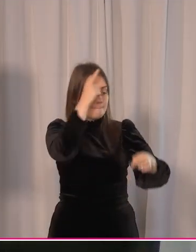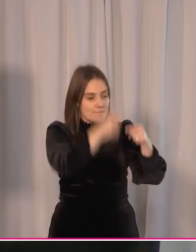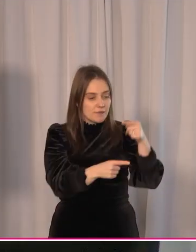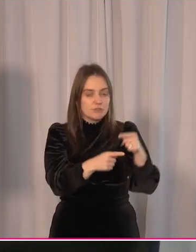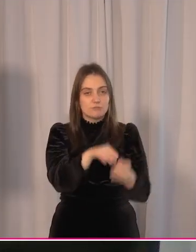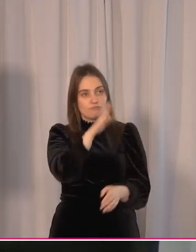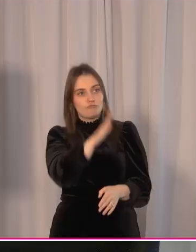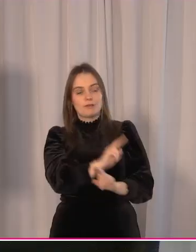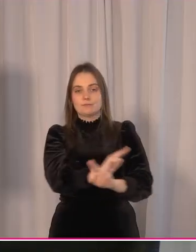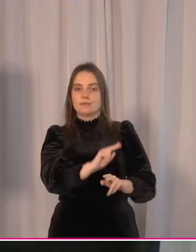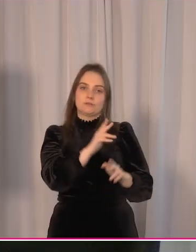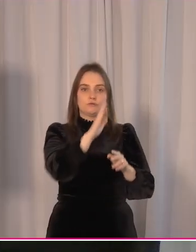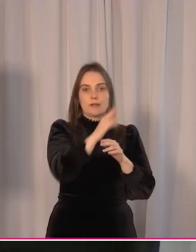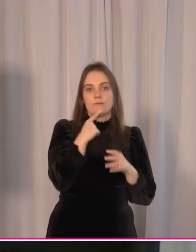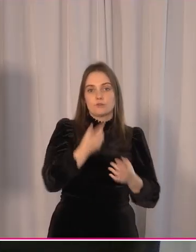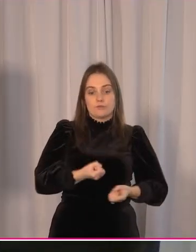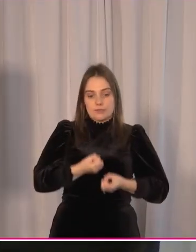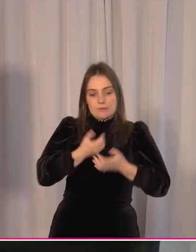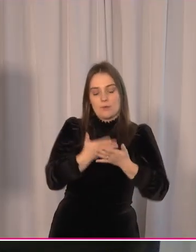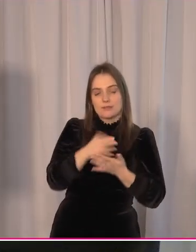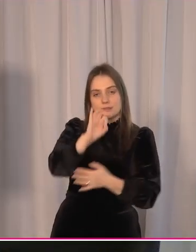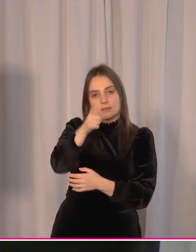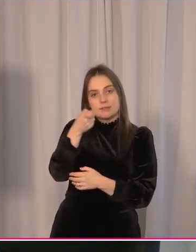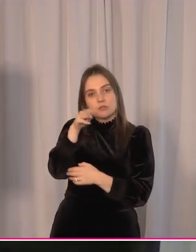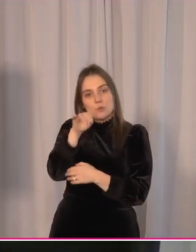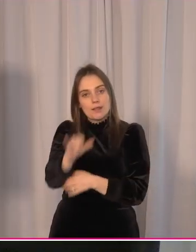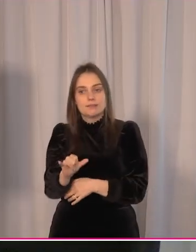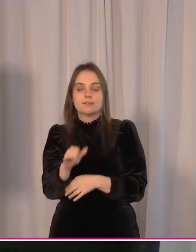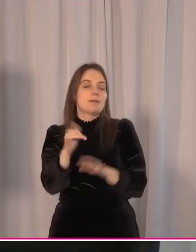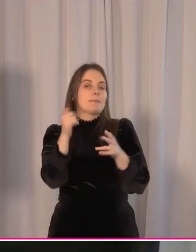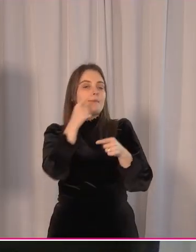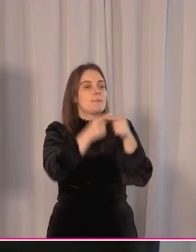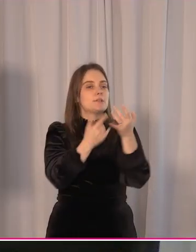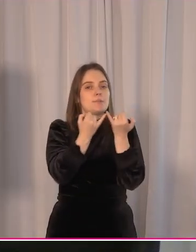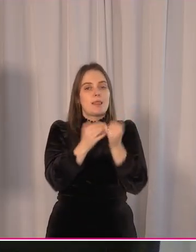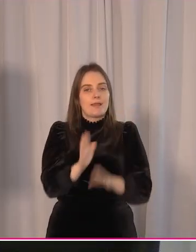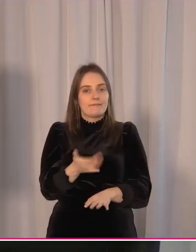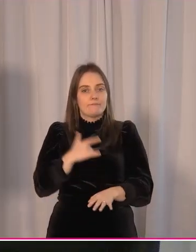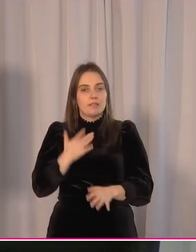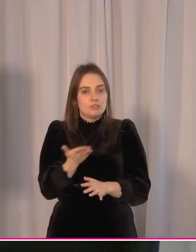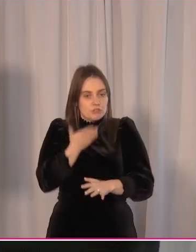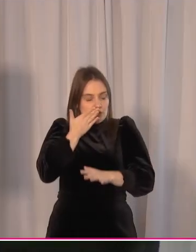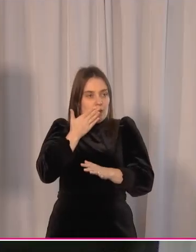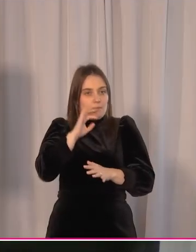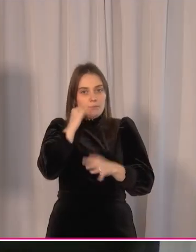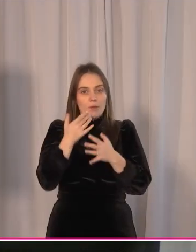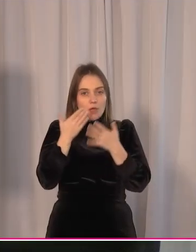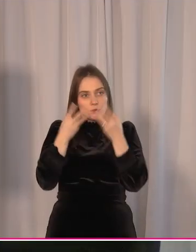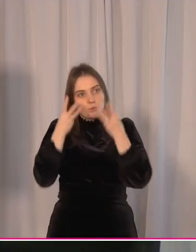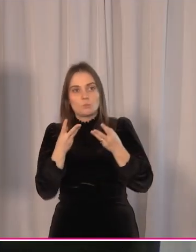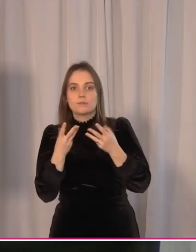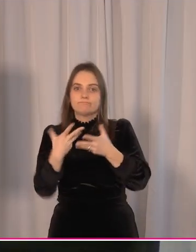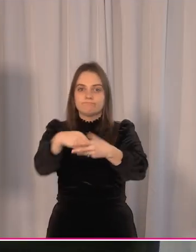indirectly, for expressions of sexuality. And that punishment might be in the form of being shamed because they express sexual